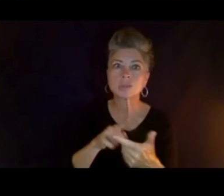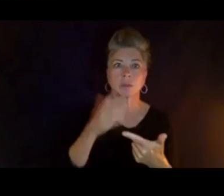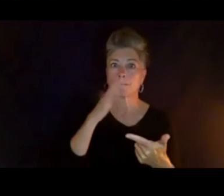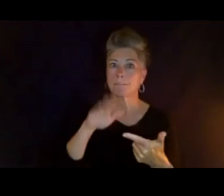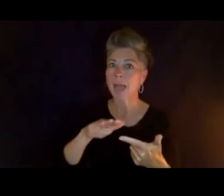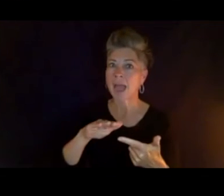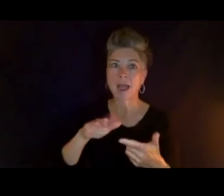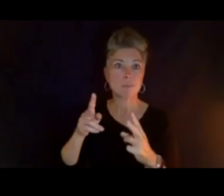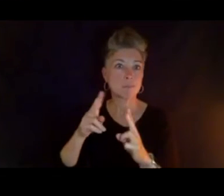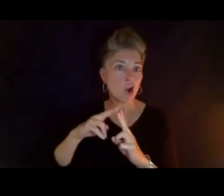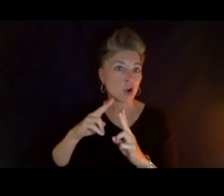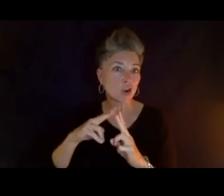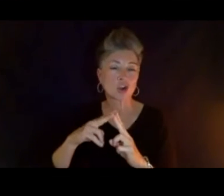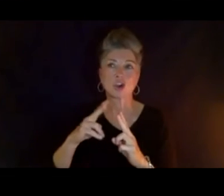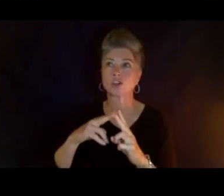my career. And